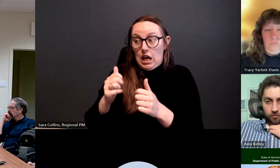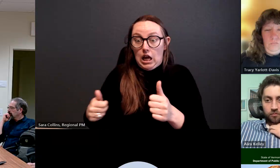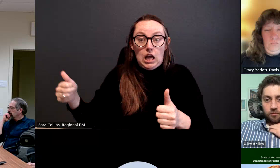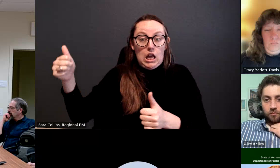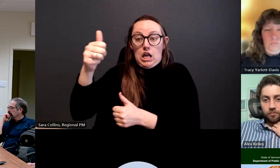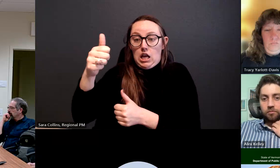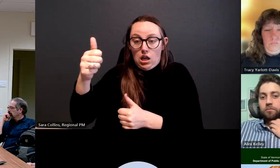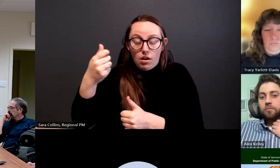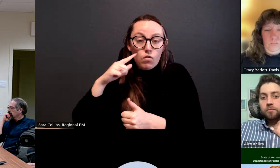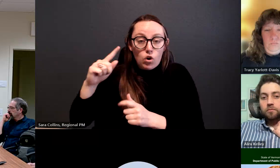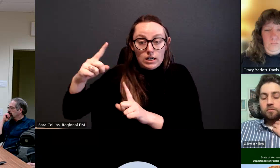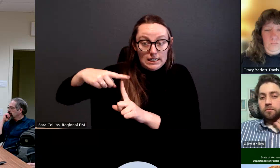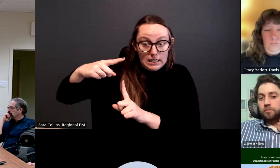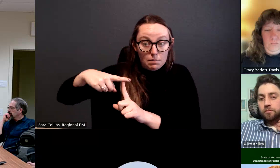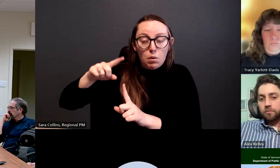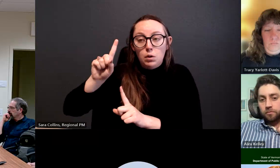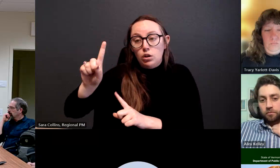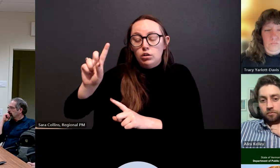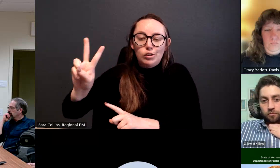is owned locally here.